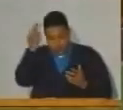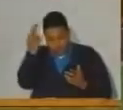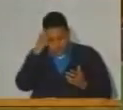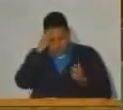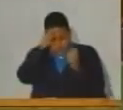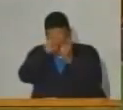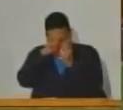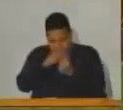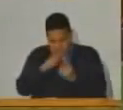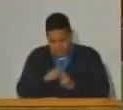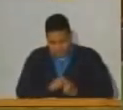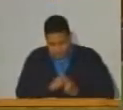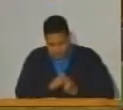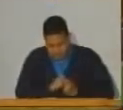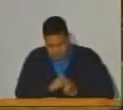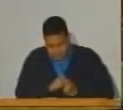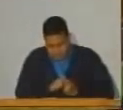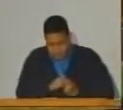purposes.